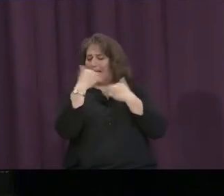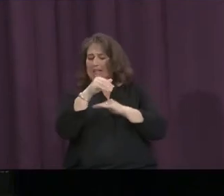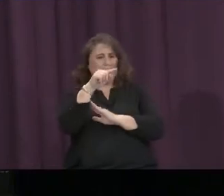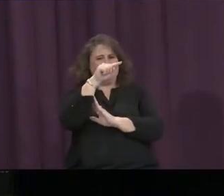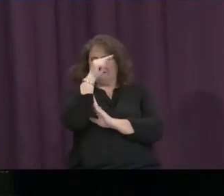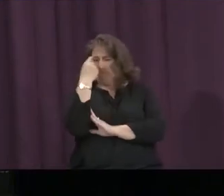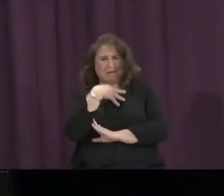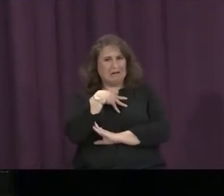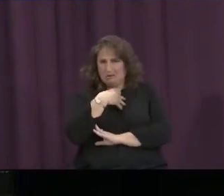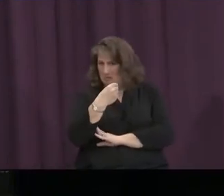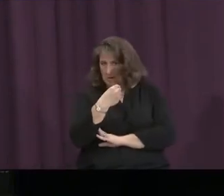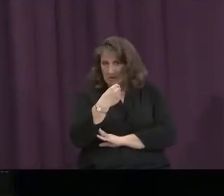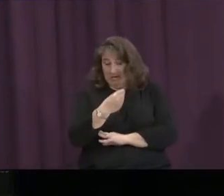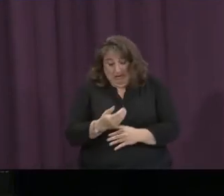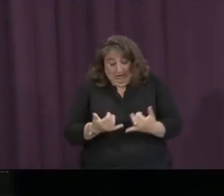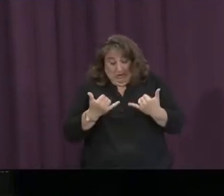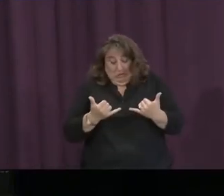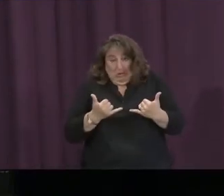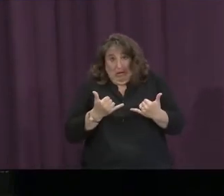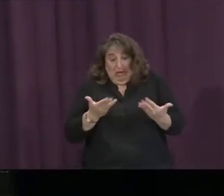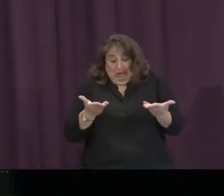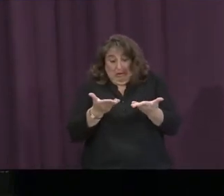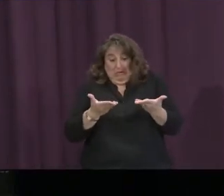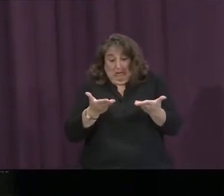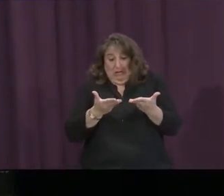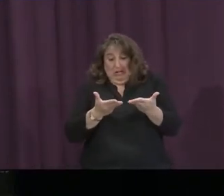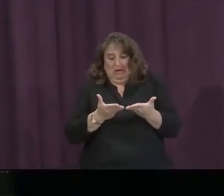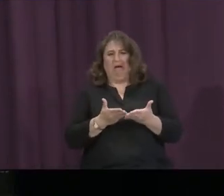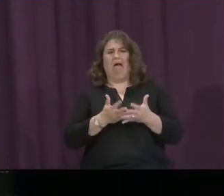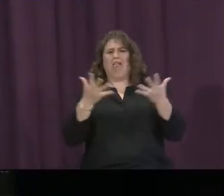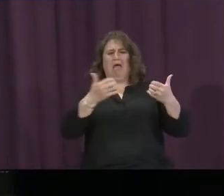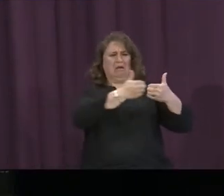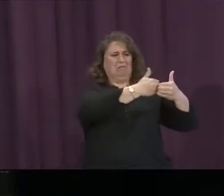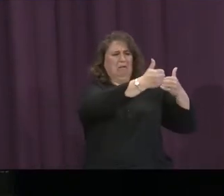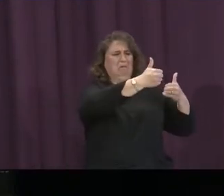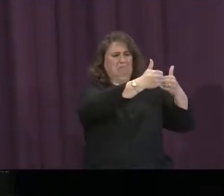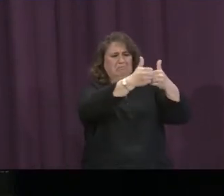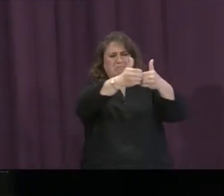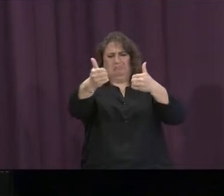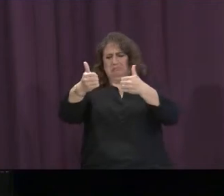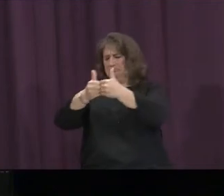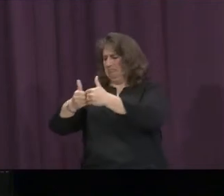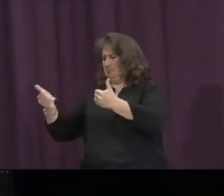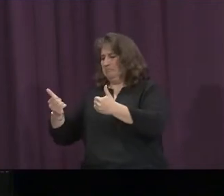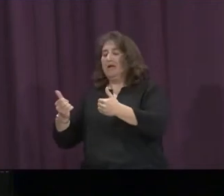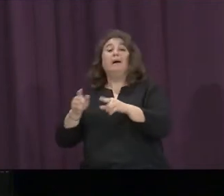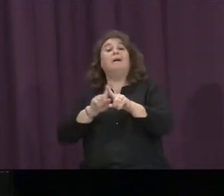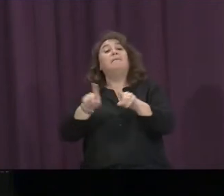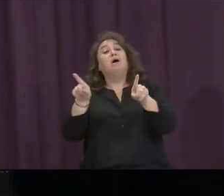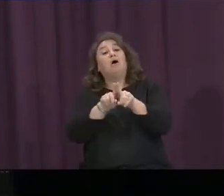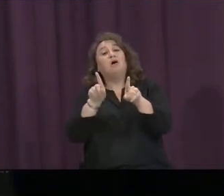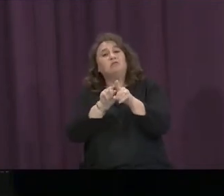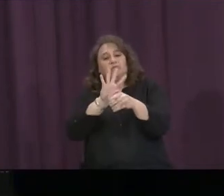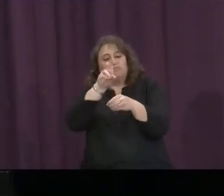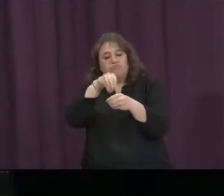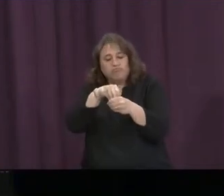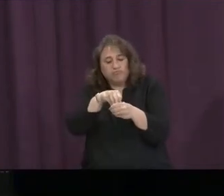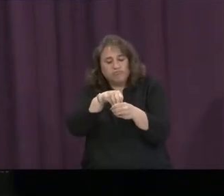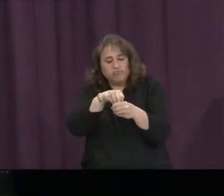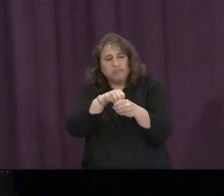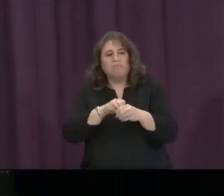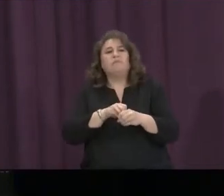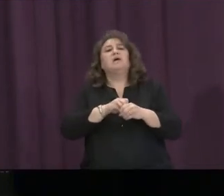you know. In this climate we're living in, there's a lot of division going on, but there's so much inclusion. But when we think about diversity,